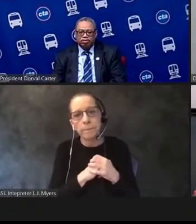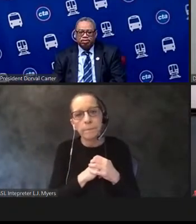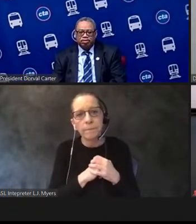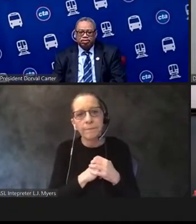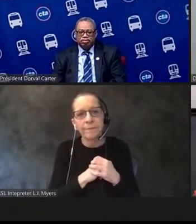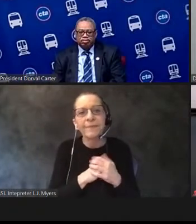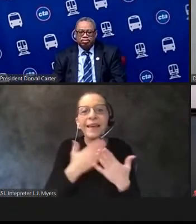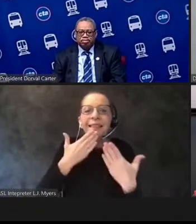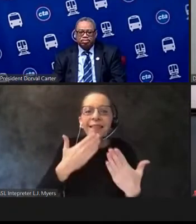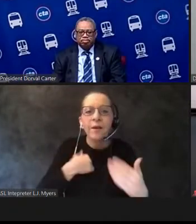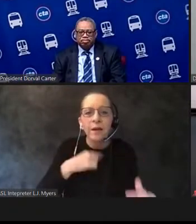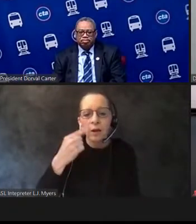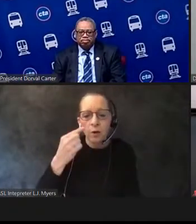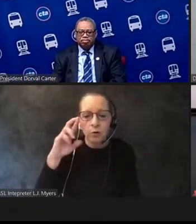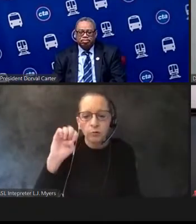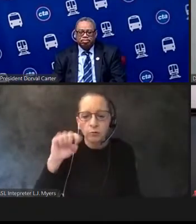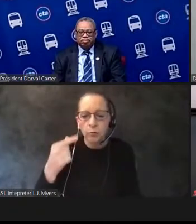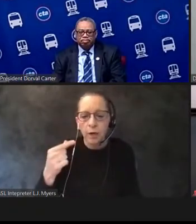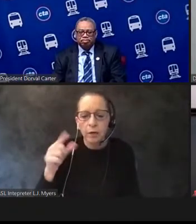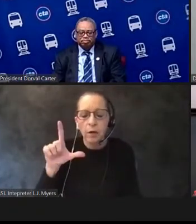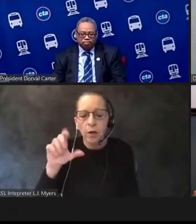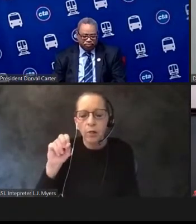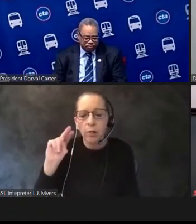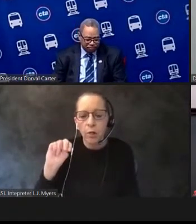Thank you. This is Greg Longini, and we're about to